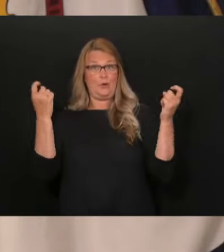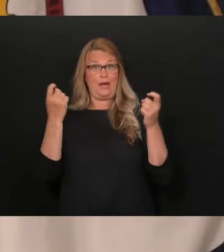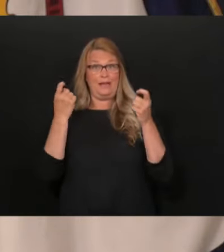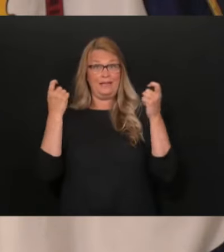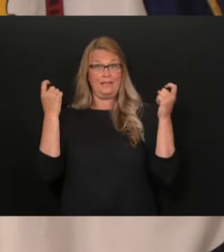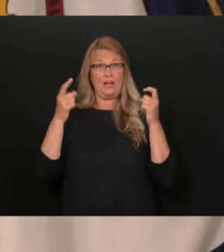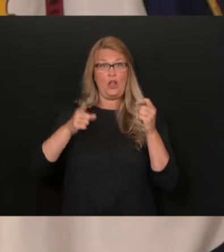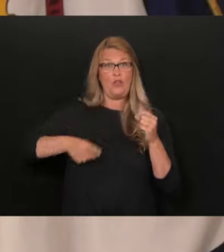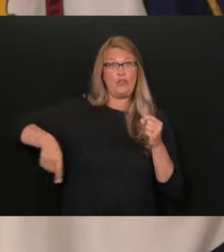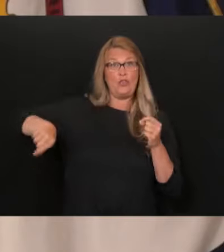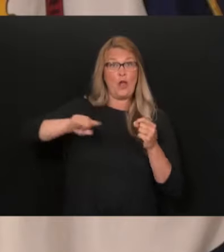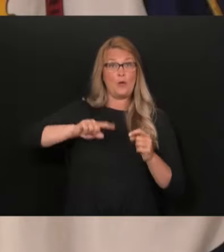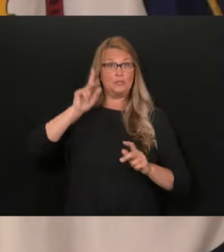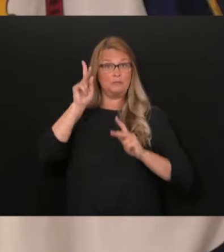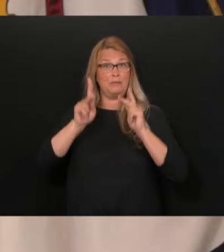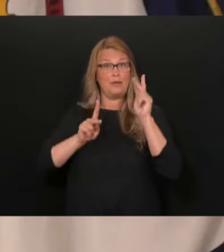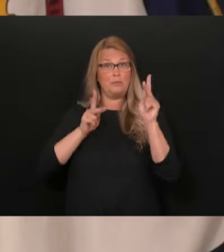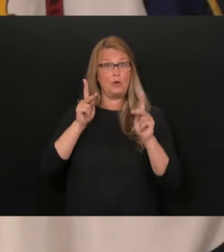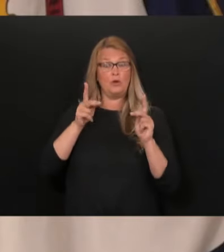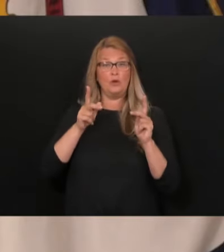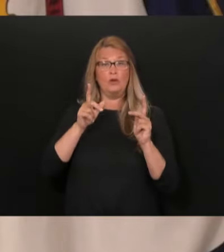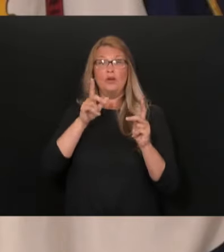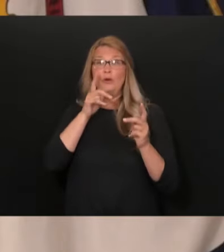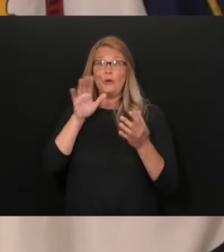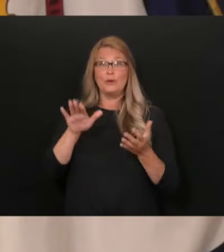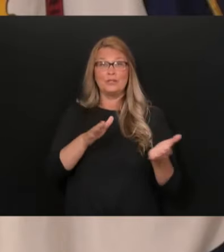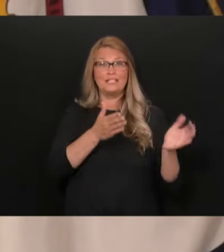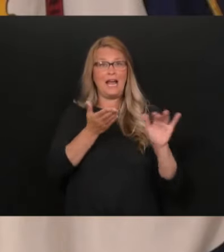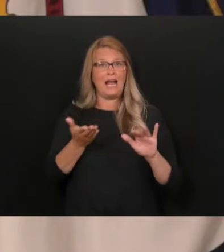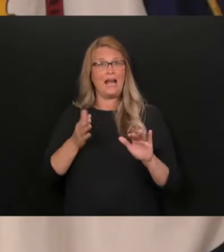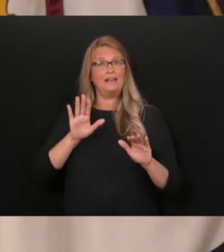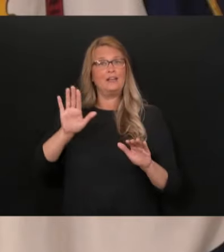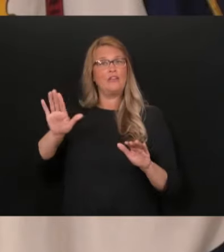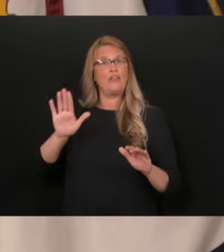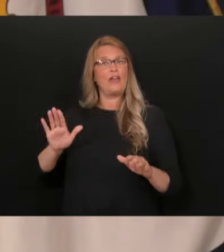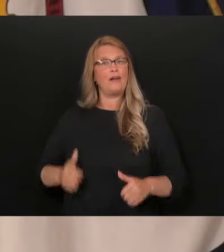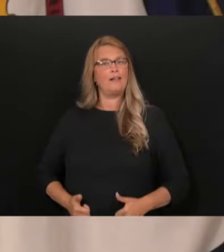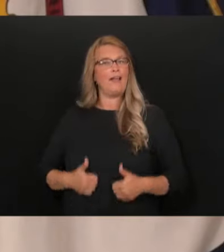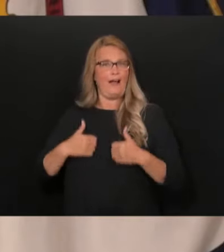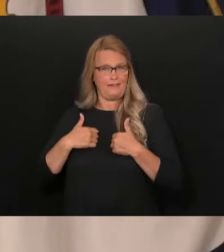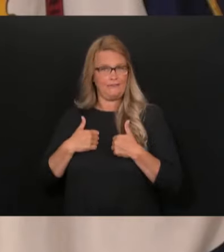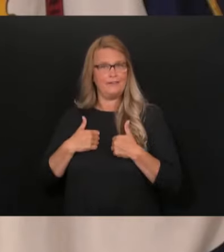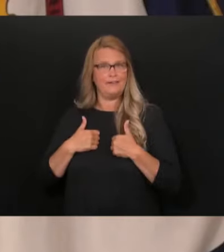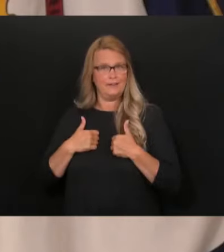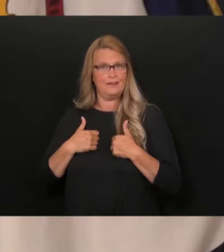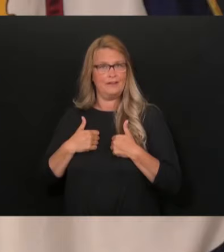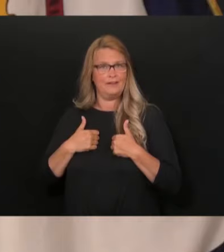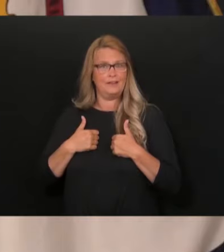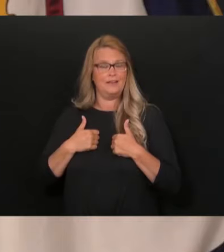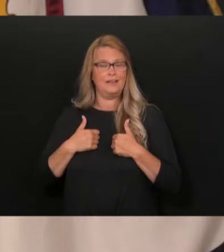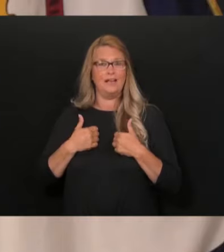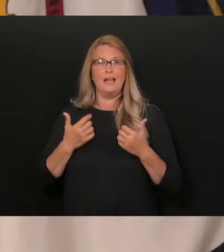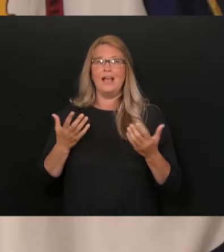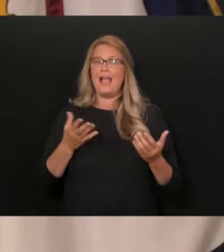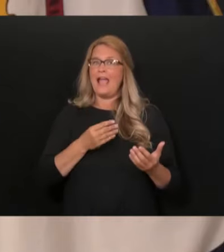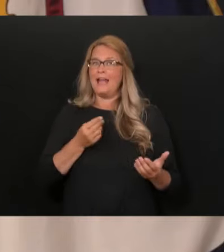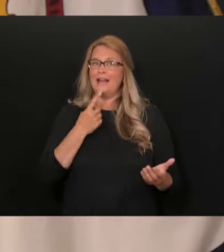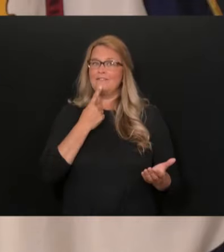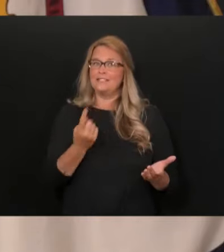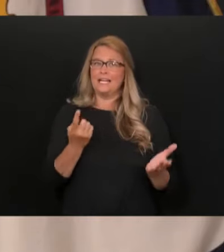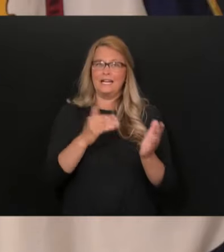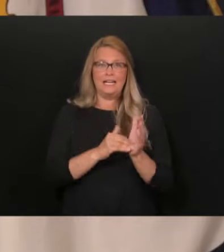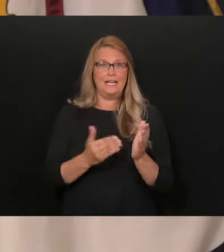these people and all their lives and all the great West Virginians that we've lost in these 77. And I've said it over and over, but